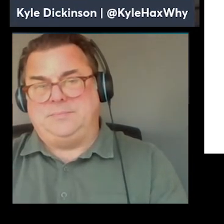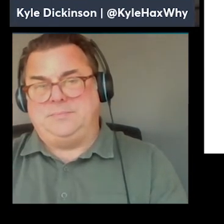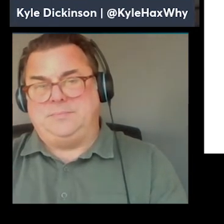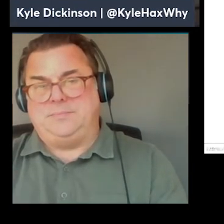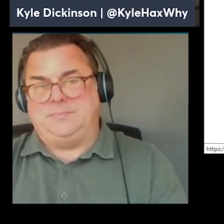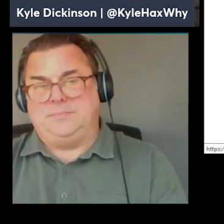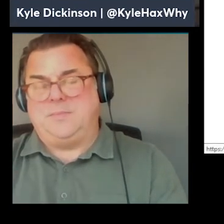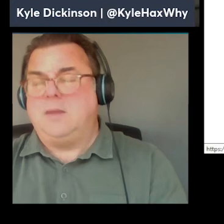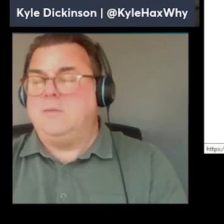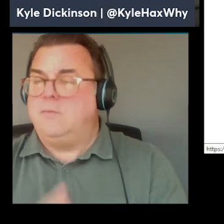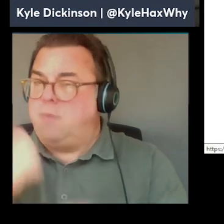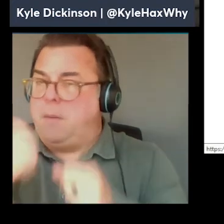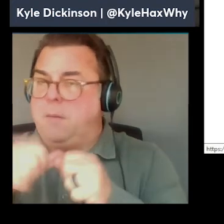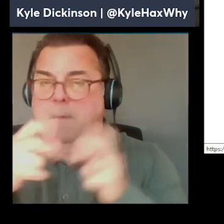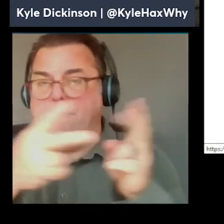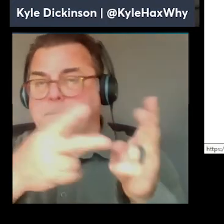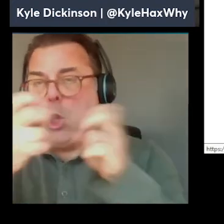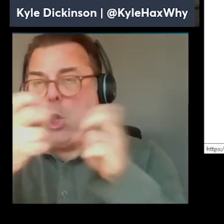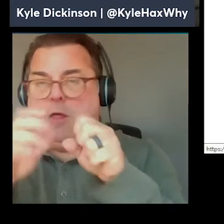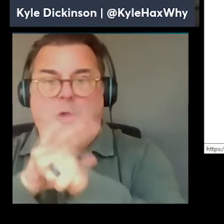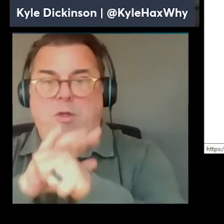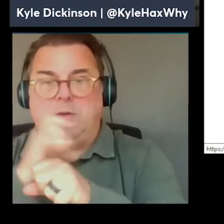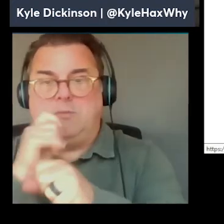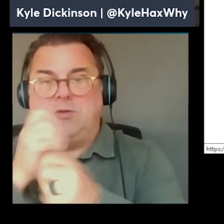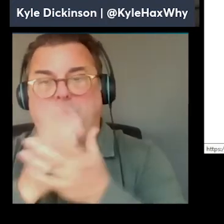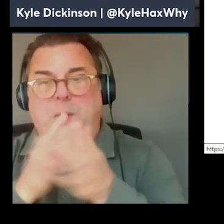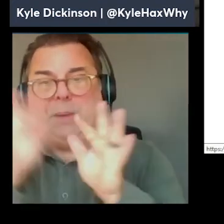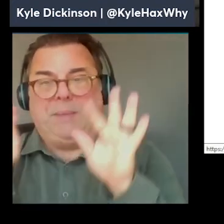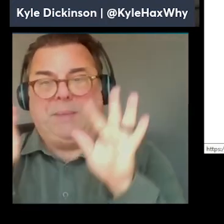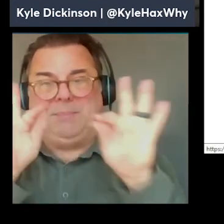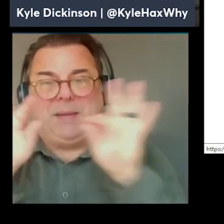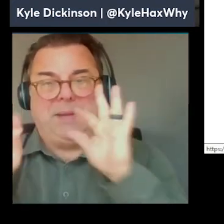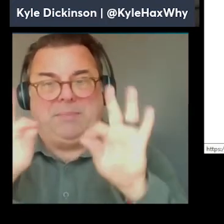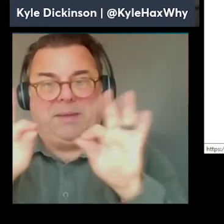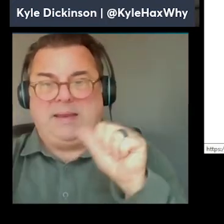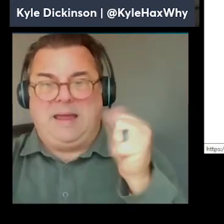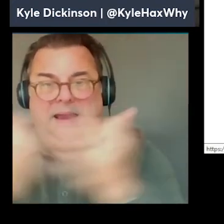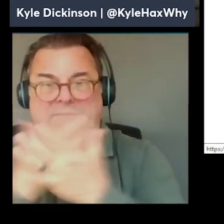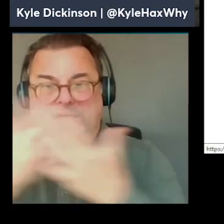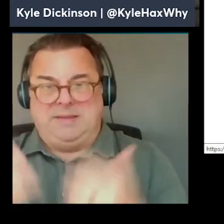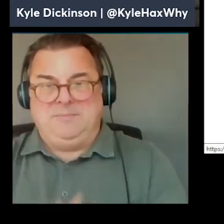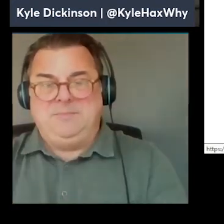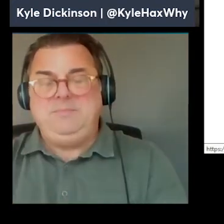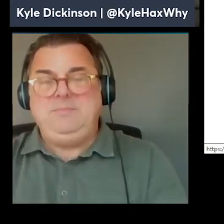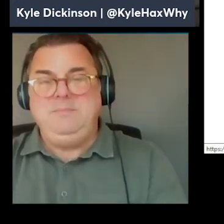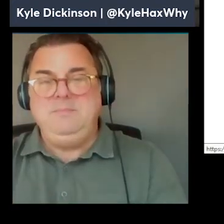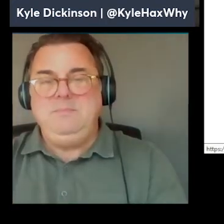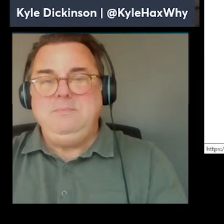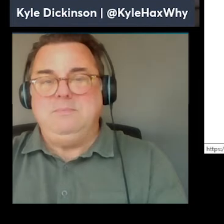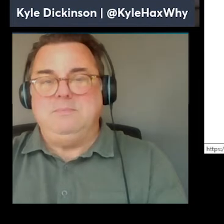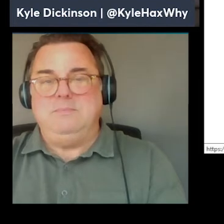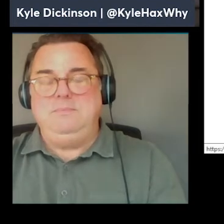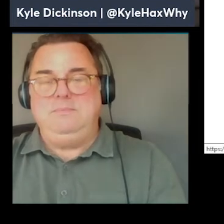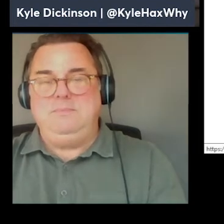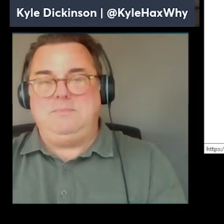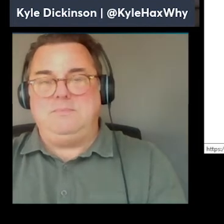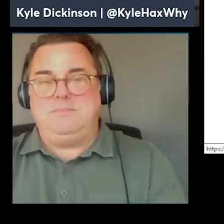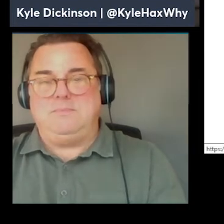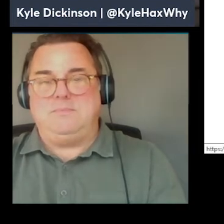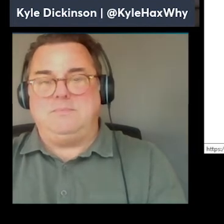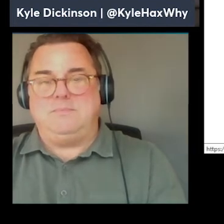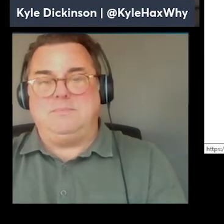entire document. You can pull certain keys, and as you can see, throughput reaches very high numbers. You can hit up to